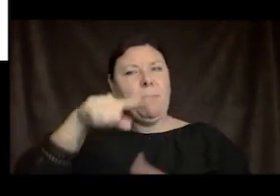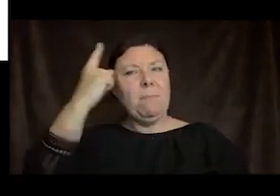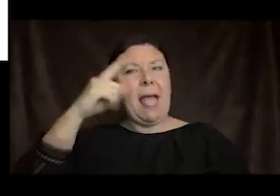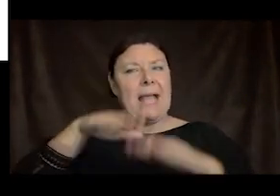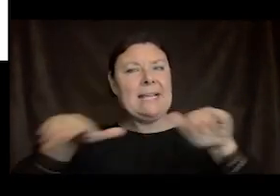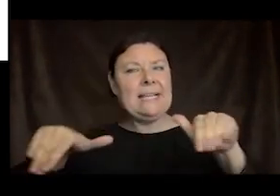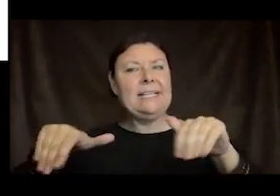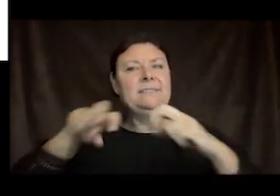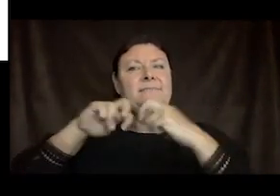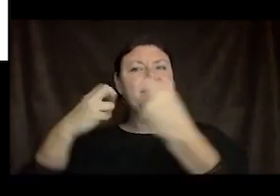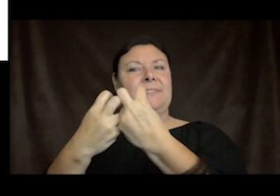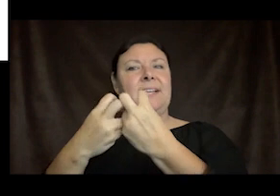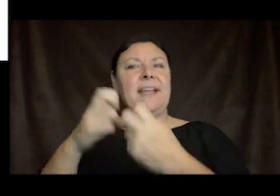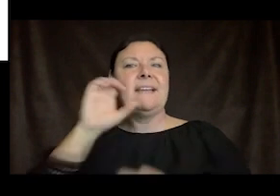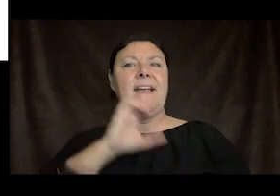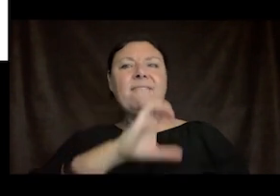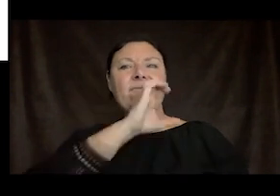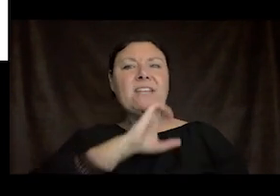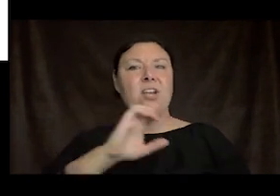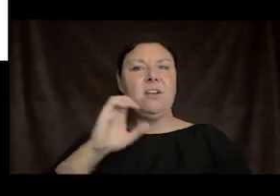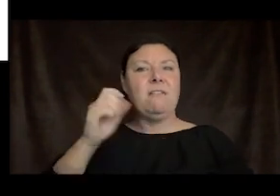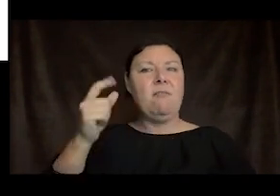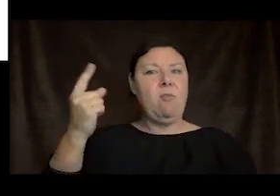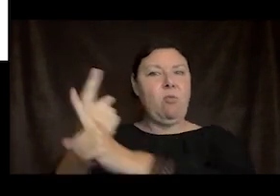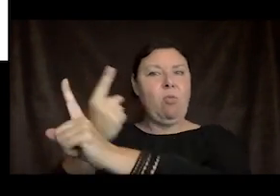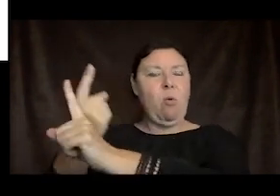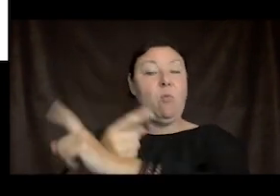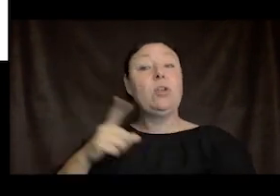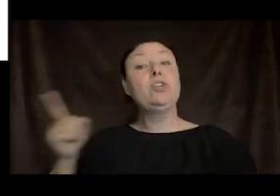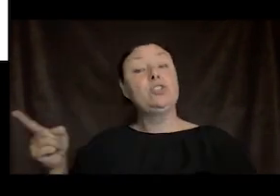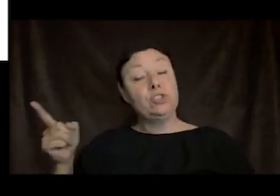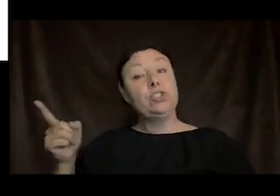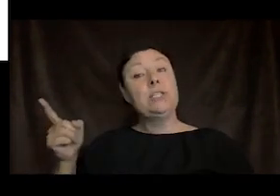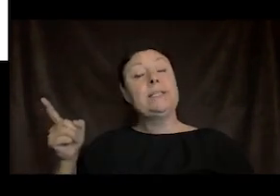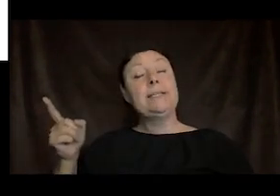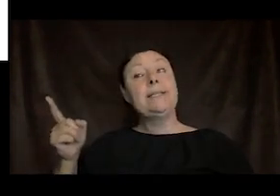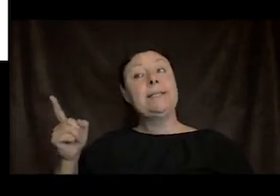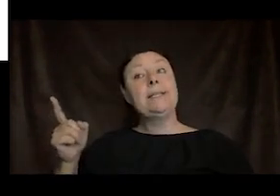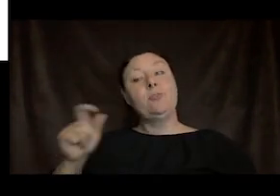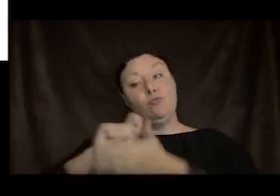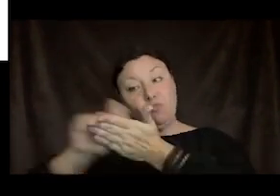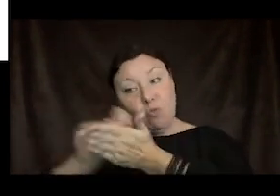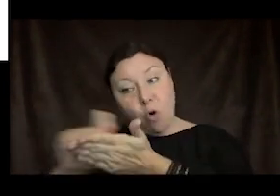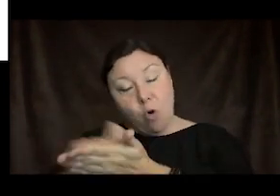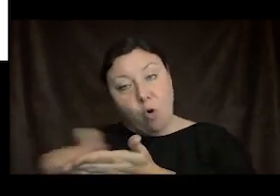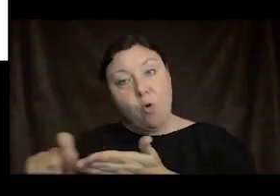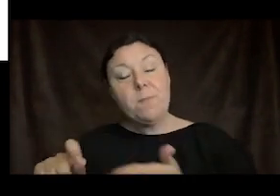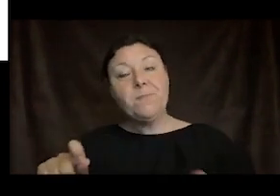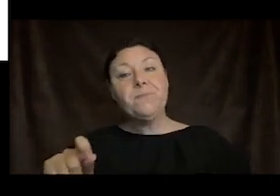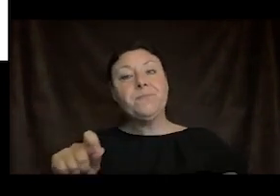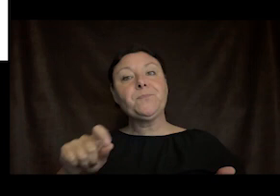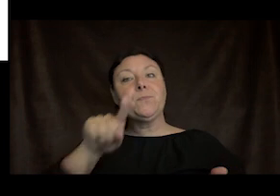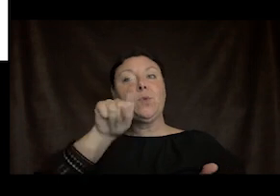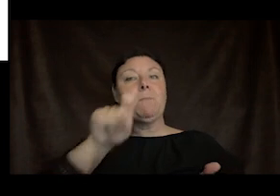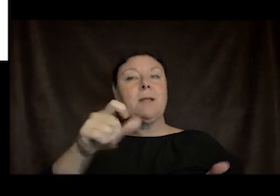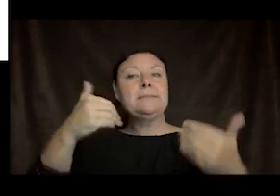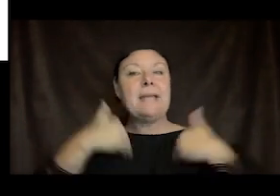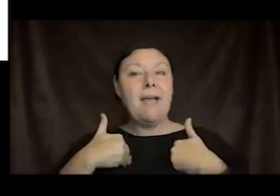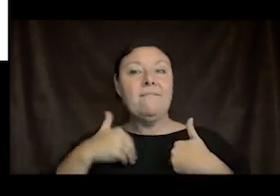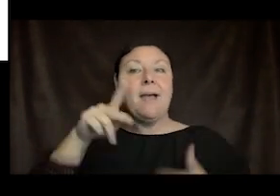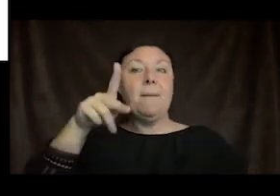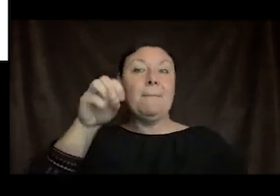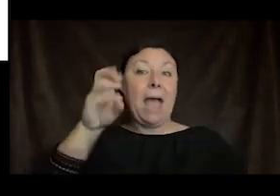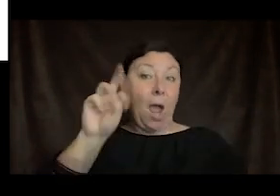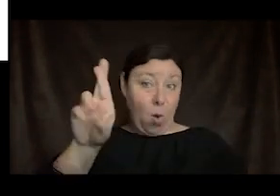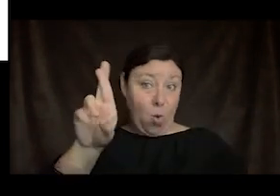She points out that racism is a combination of prejudice plus power. You must have